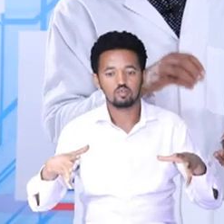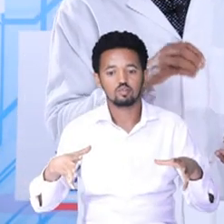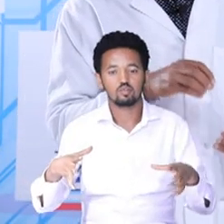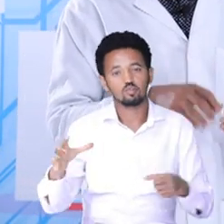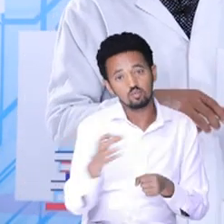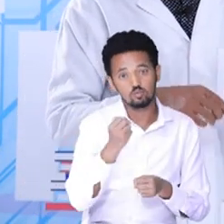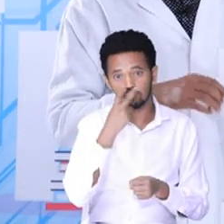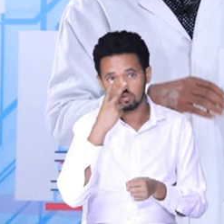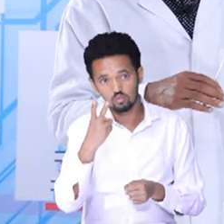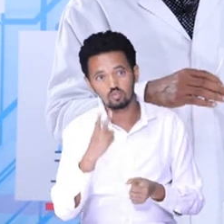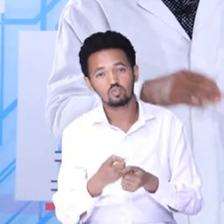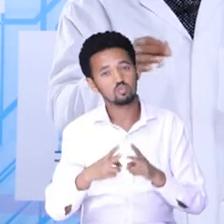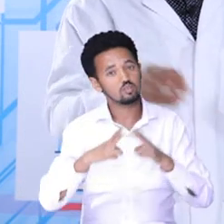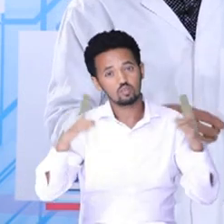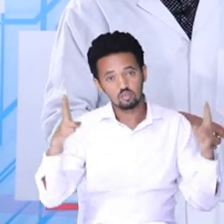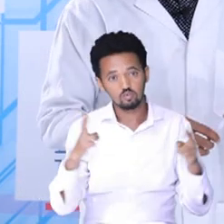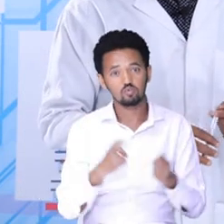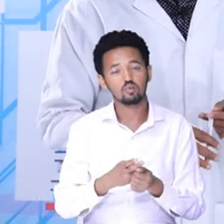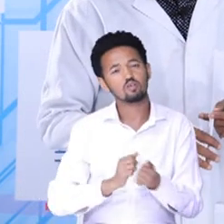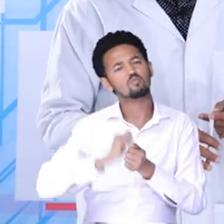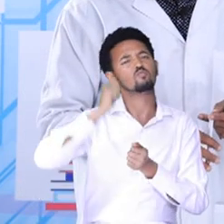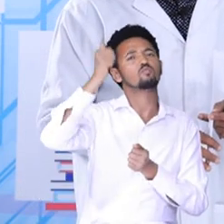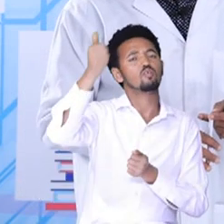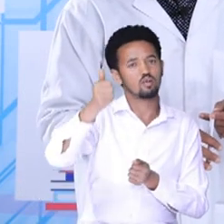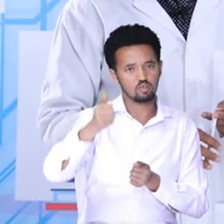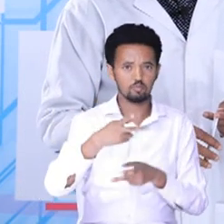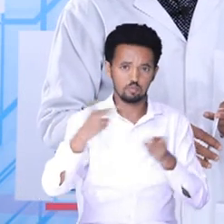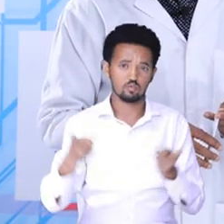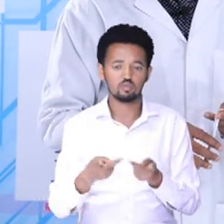they settled at very far apart.